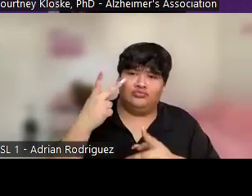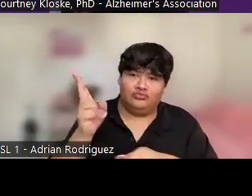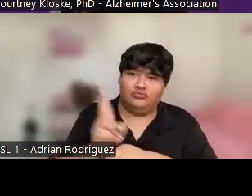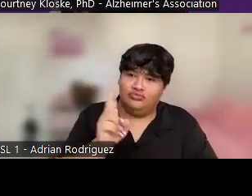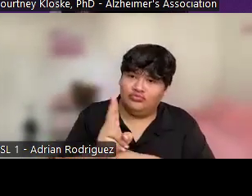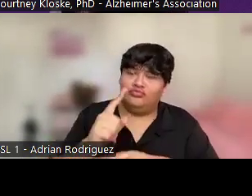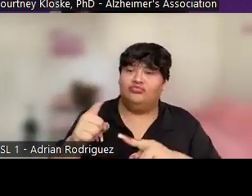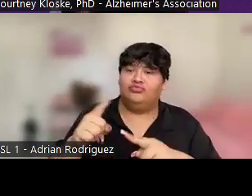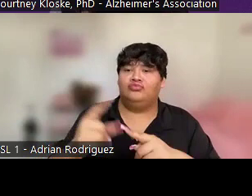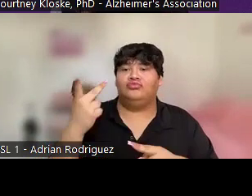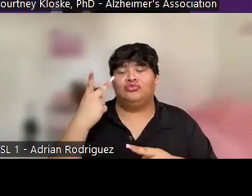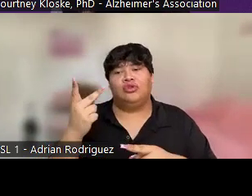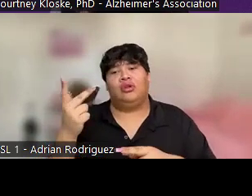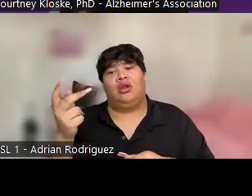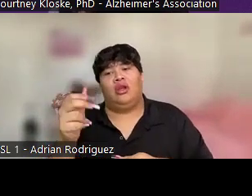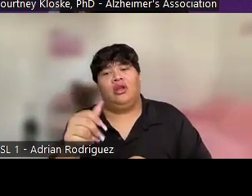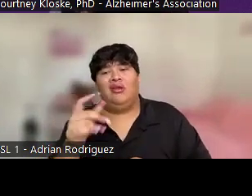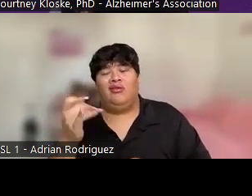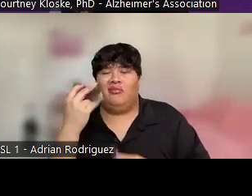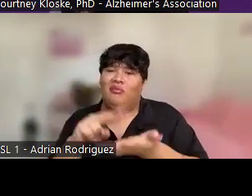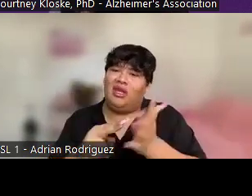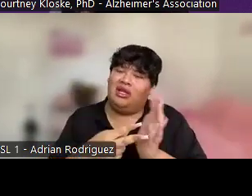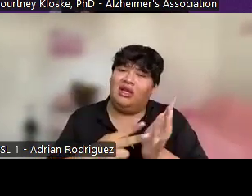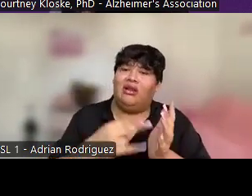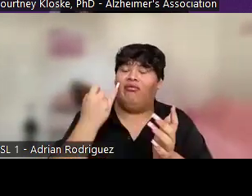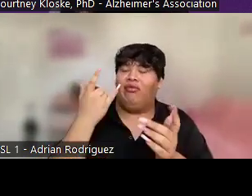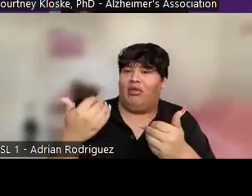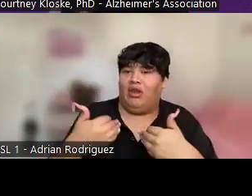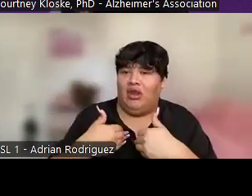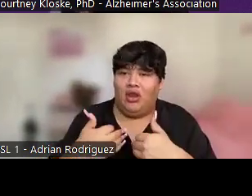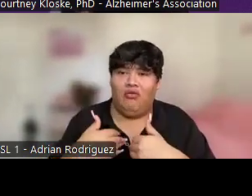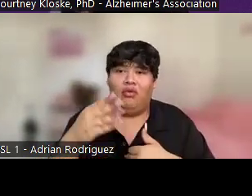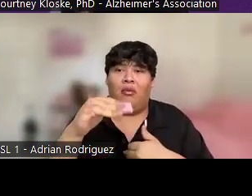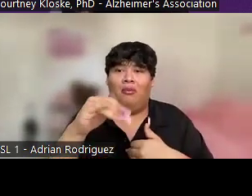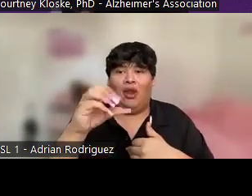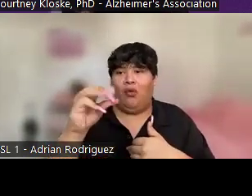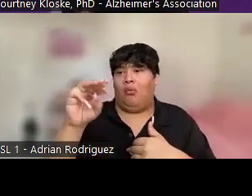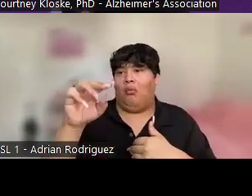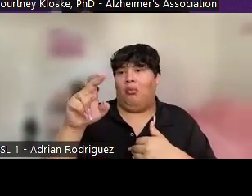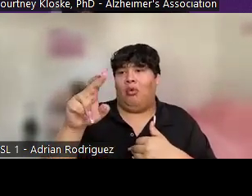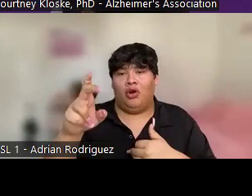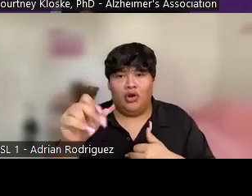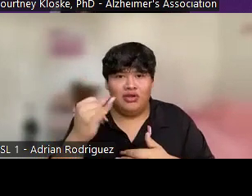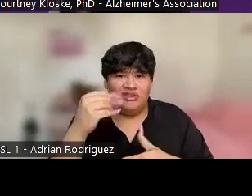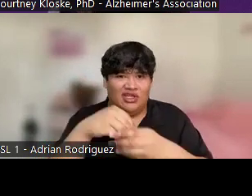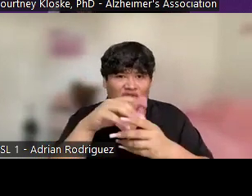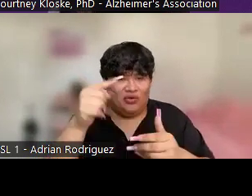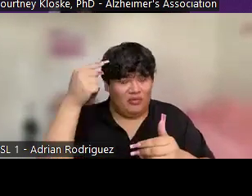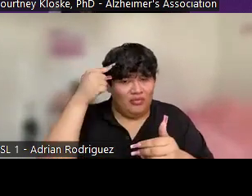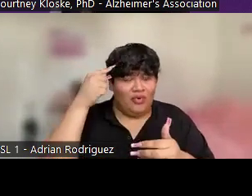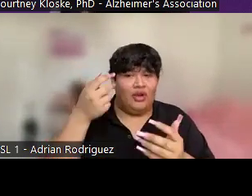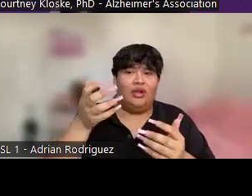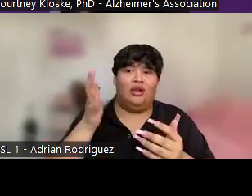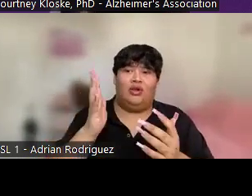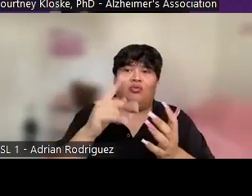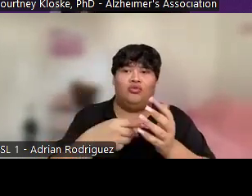individuals that are asymptomatic, meaning that they have the biomarkers, they have amyloid beta in their brain, one